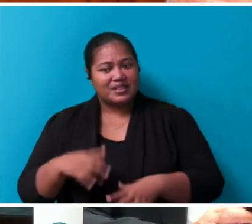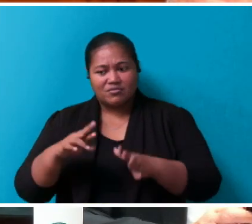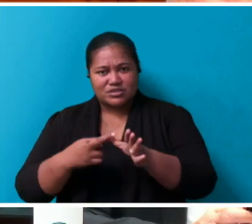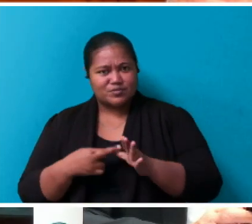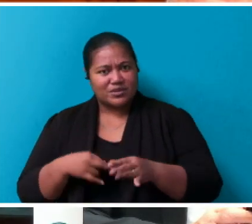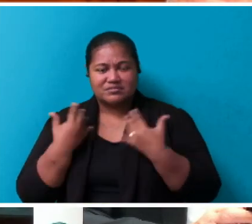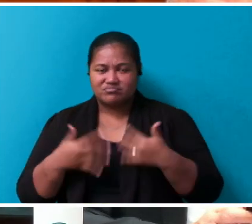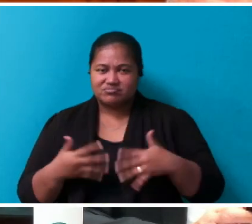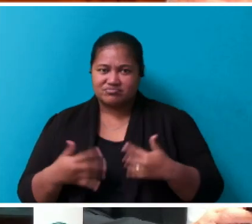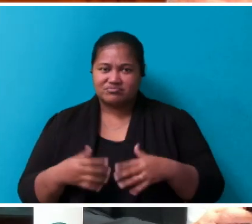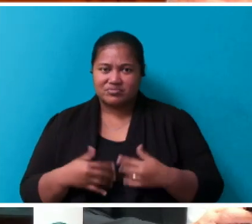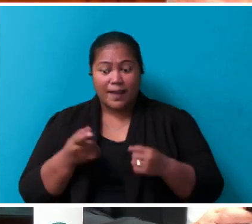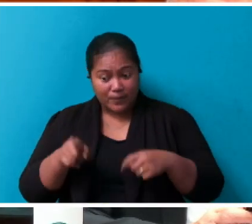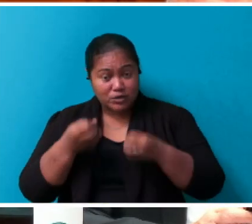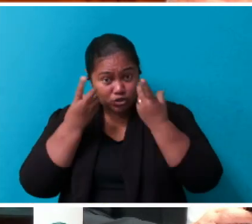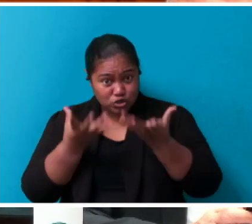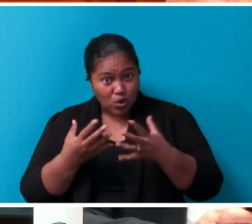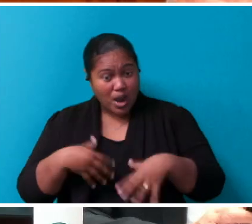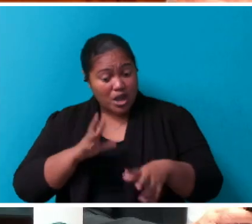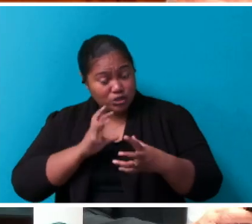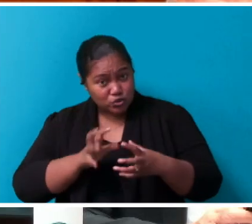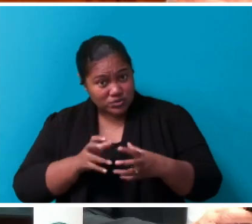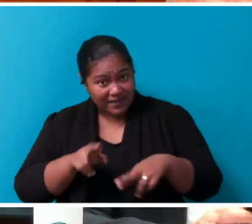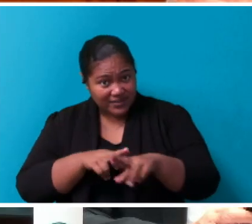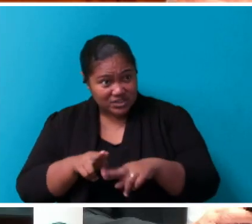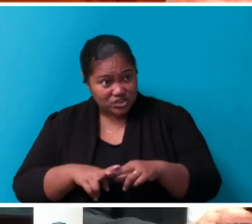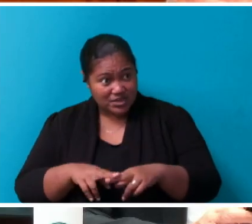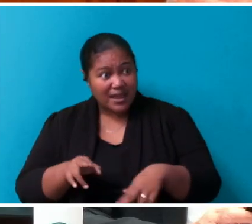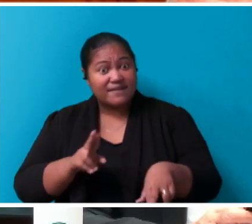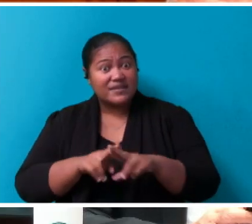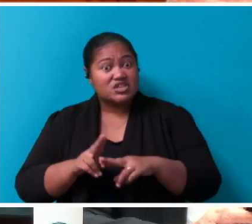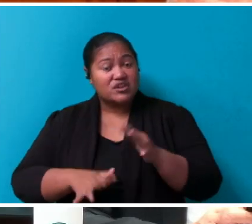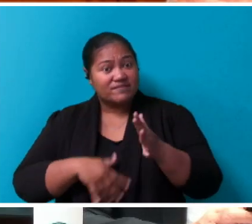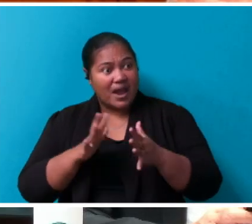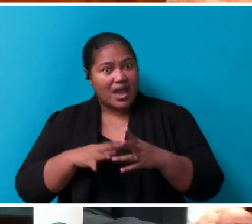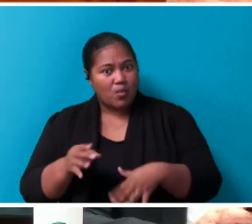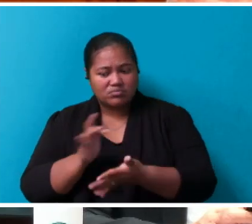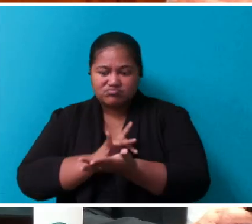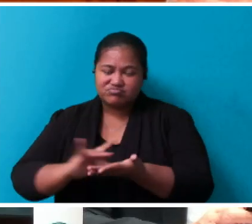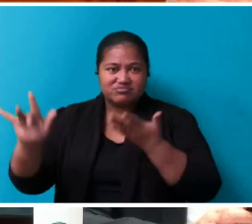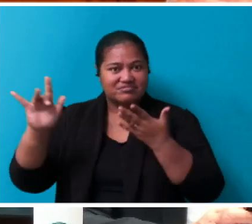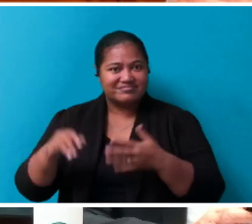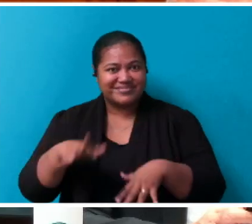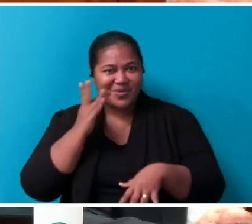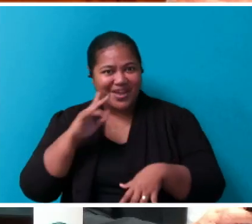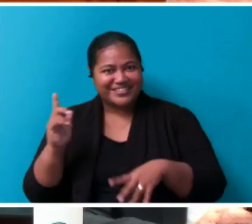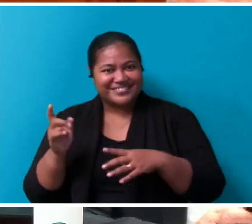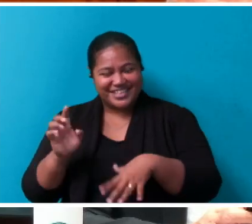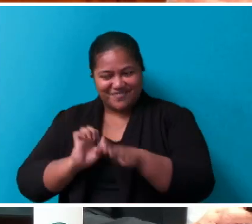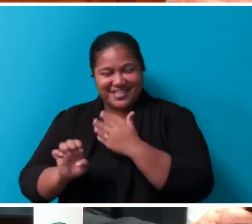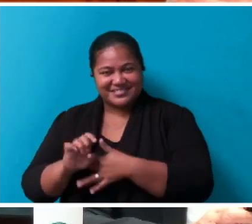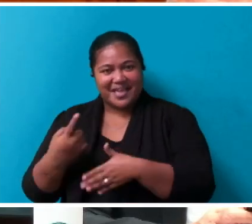much so that Juice Fiji and Fiji Fire were sold out after the event. As a result of these